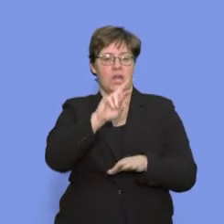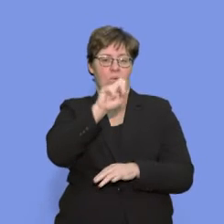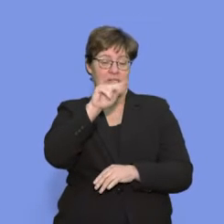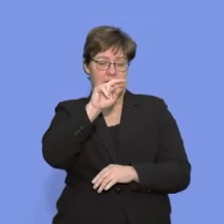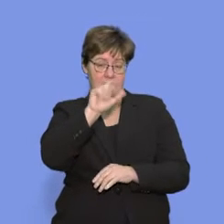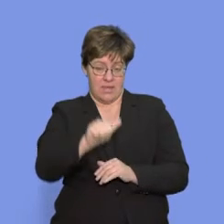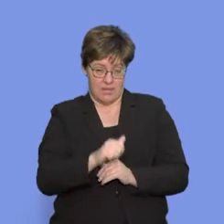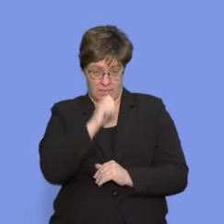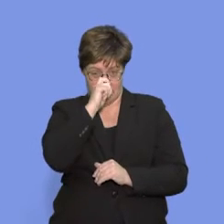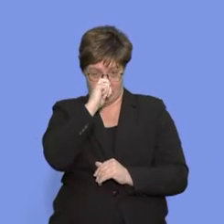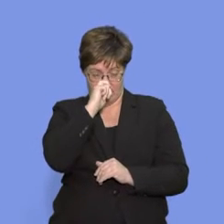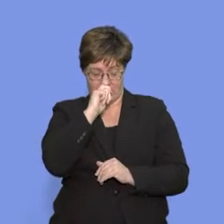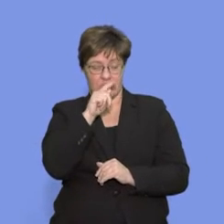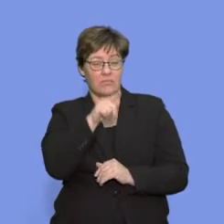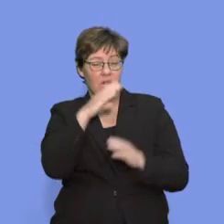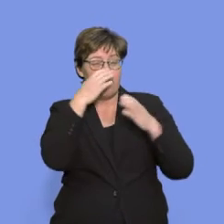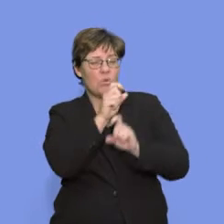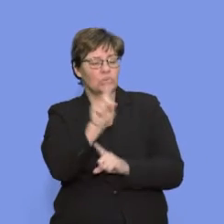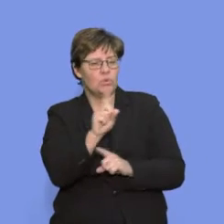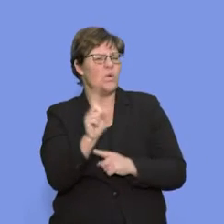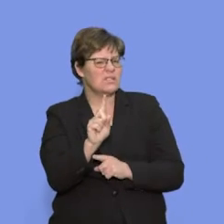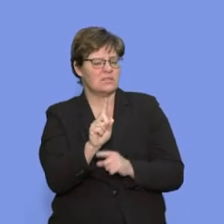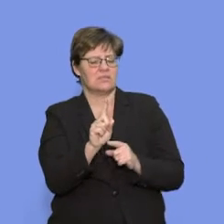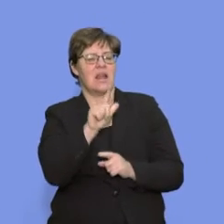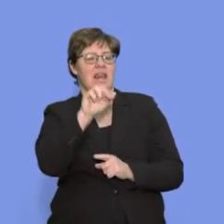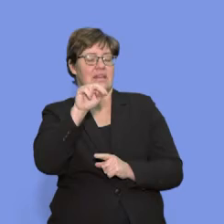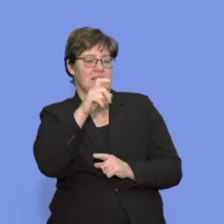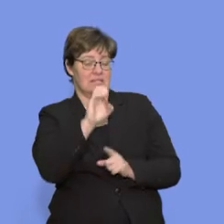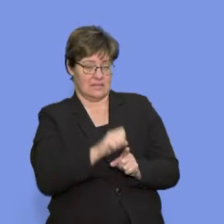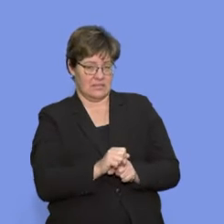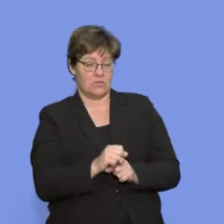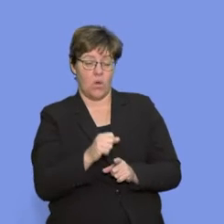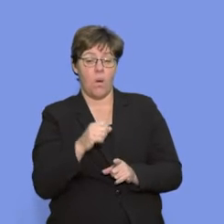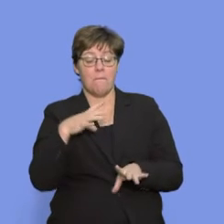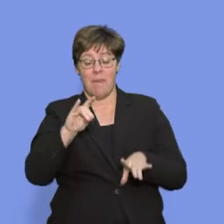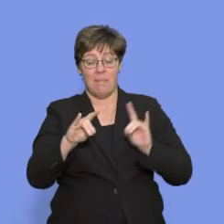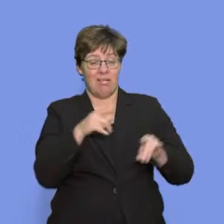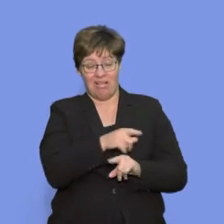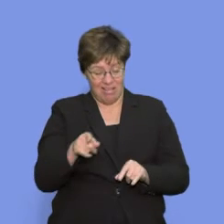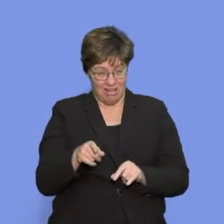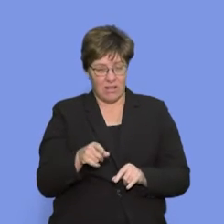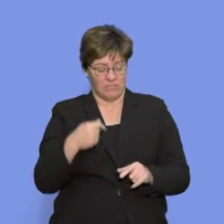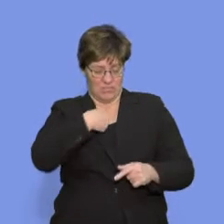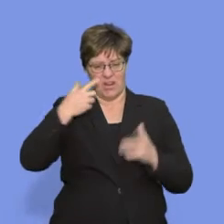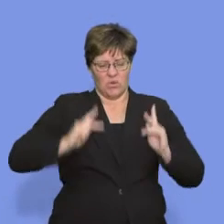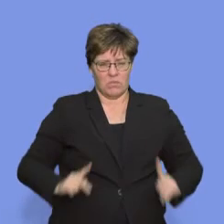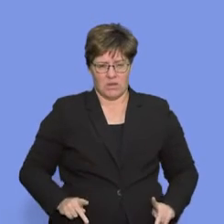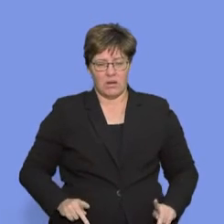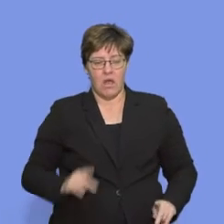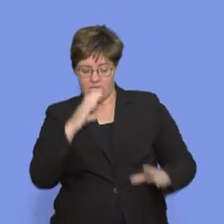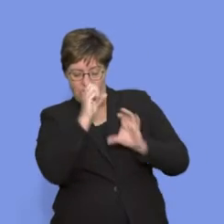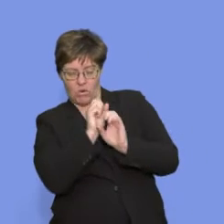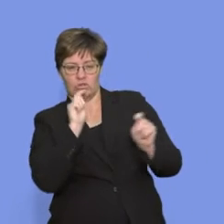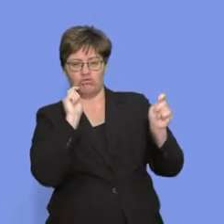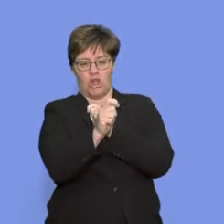focusing is all to do with the lens, right? Now mammals, that's now us. Focus by changing the shape of the lens, right? The